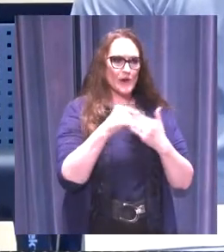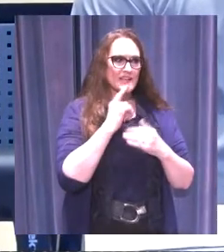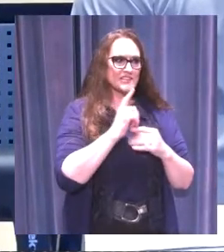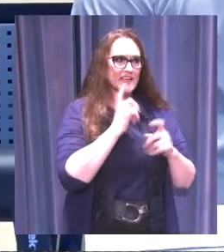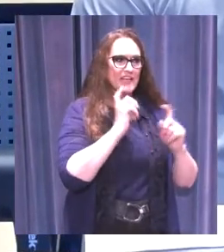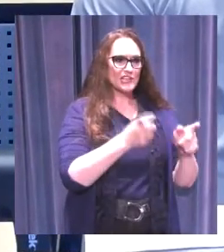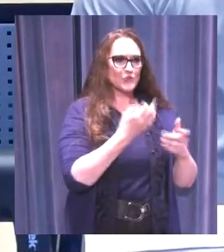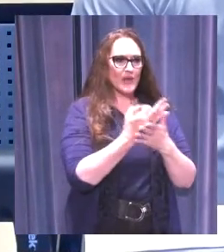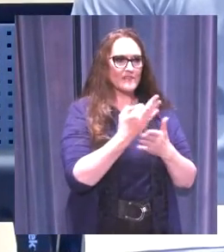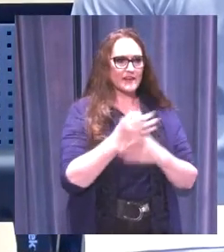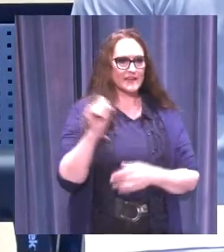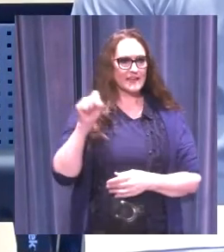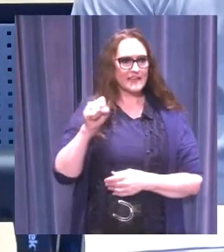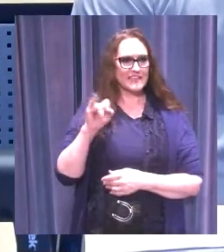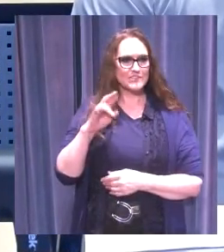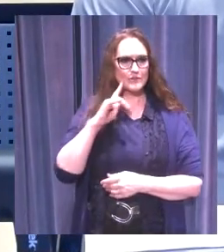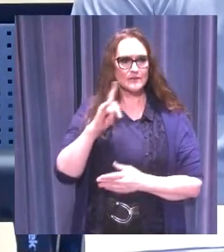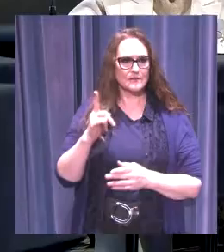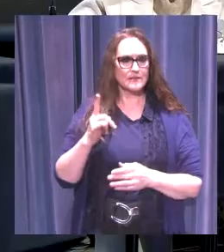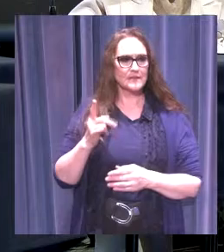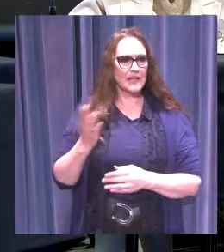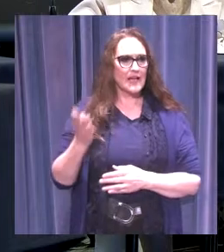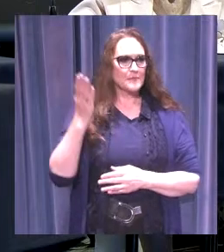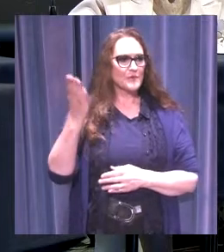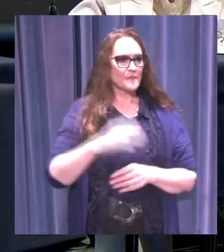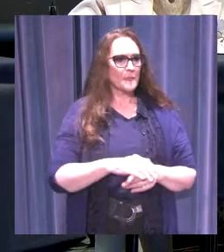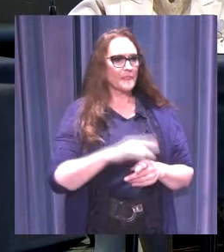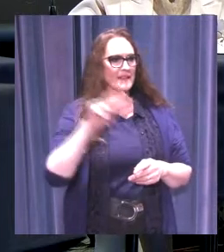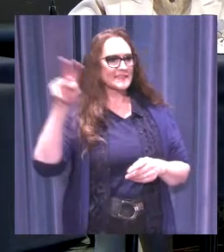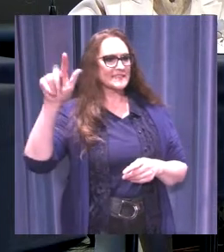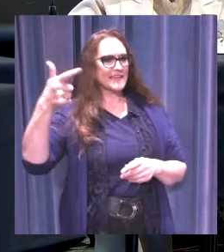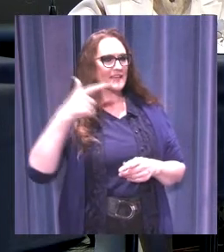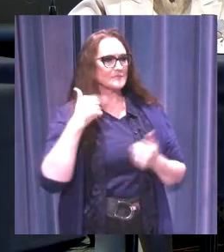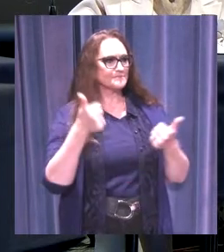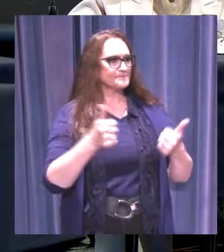funded. Yes, sir. I move approval. Second.